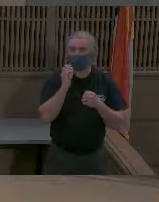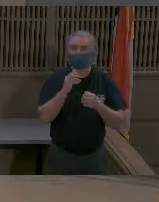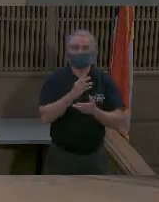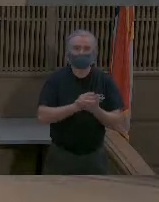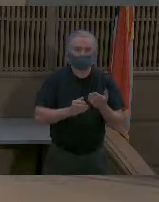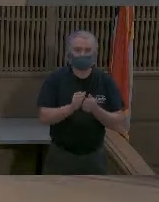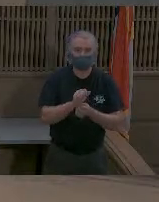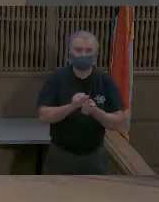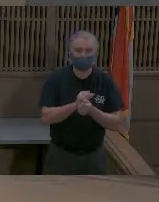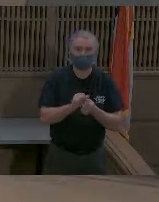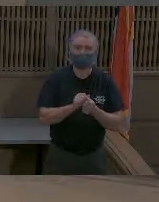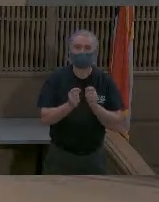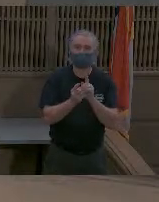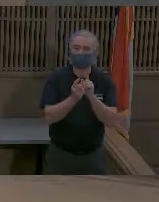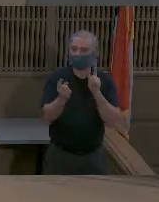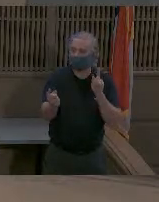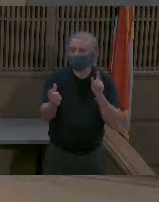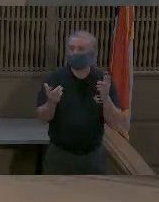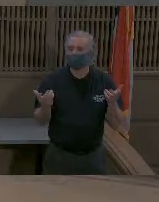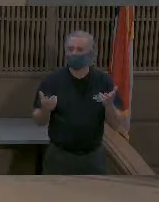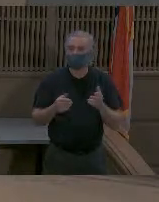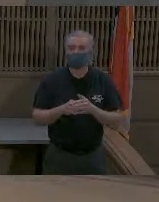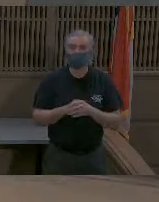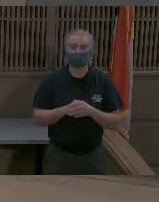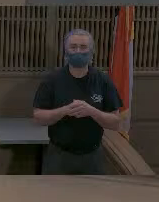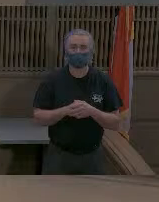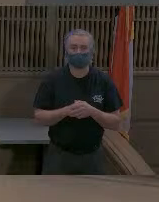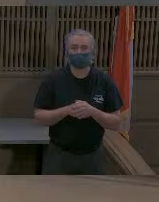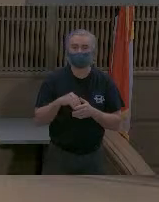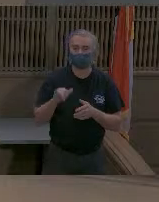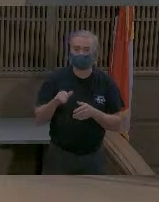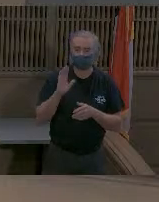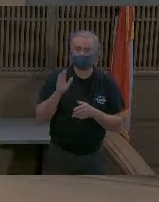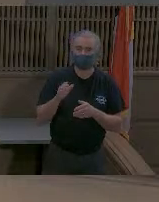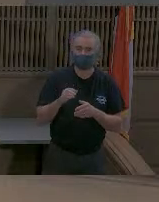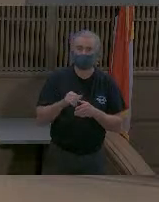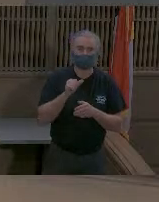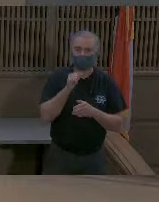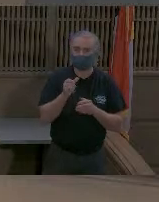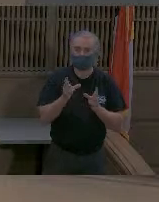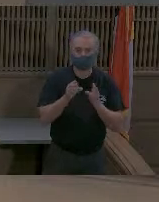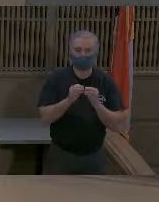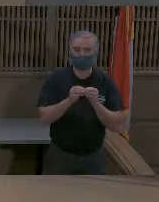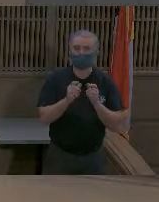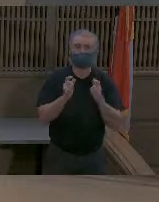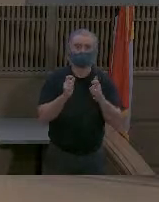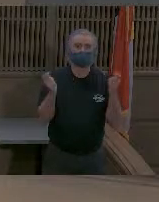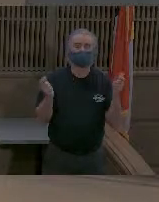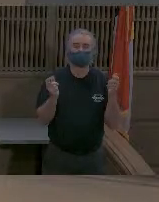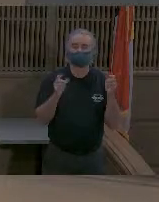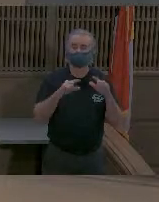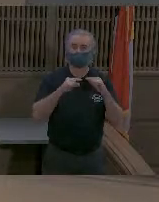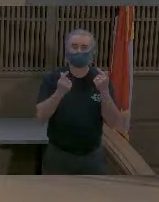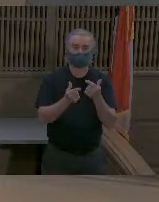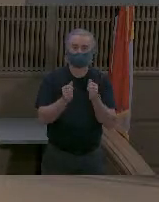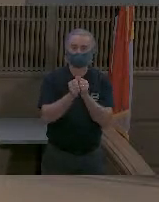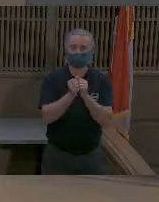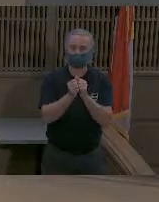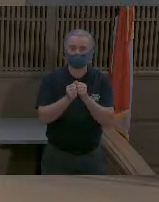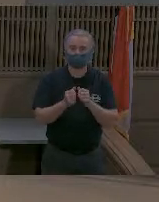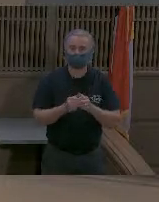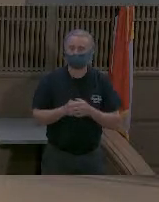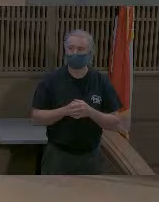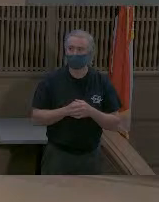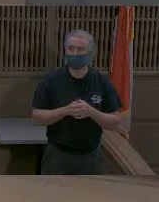properly, social distancing, wash your hands frequently, avoiding large gatherings. I will answer one of